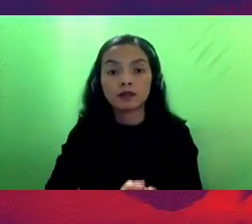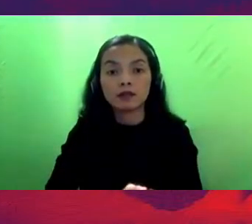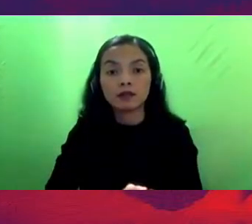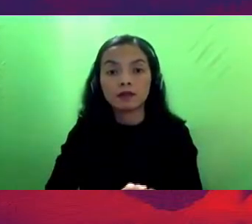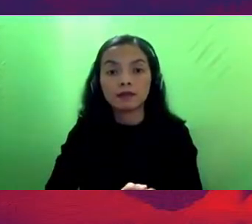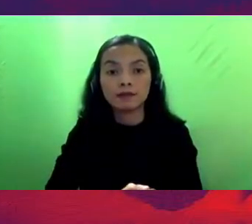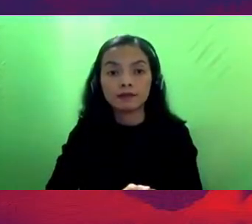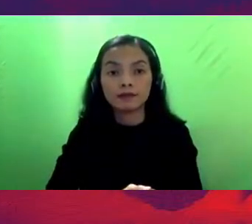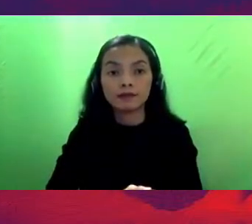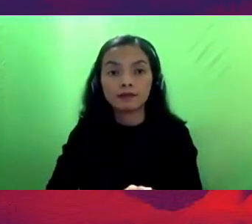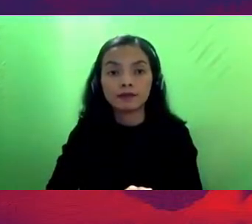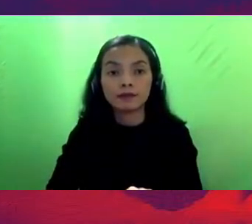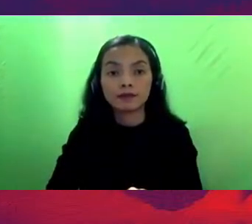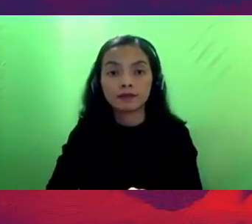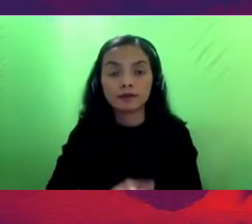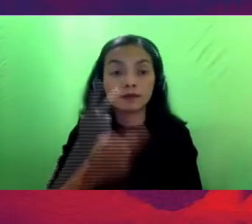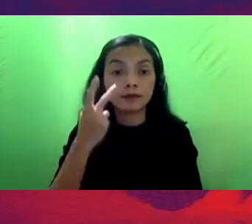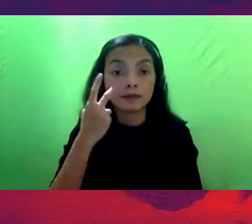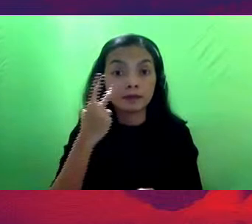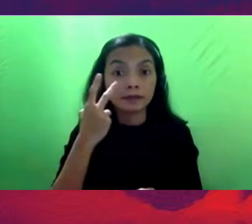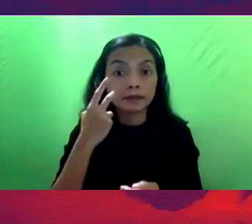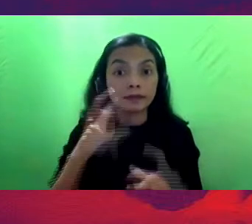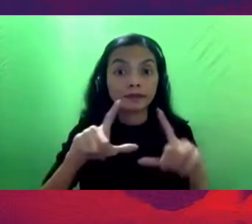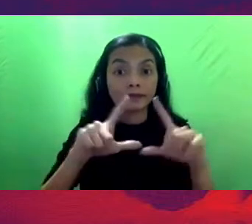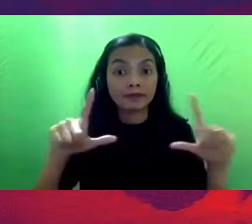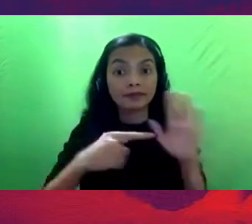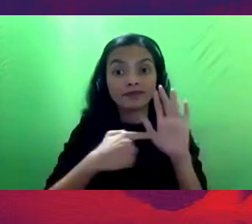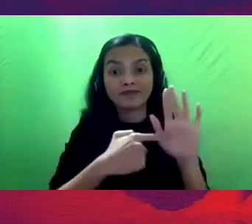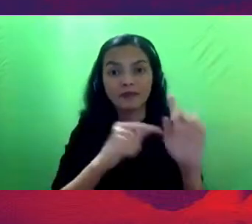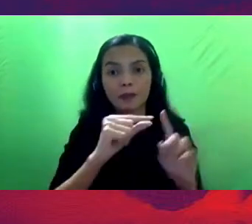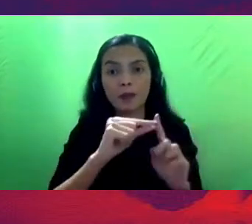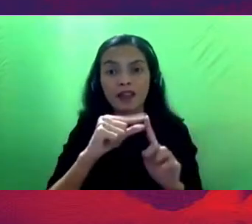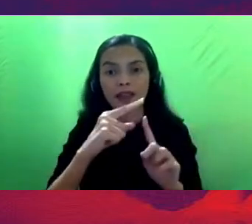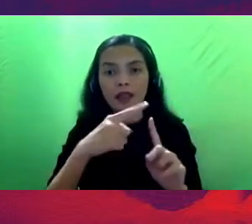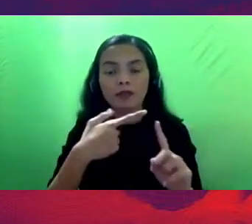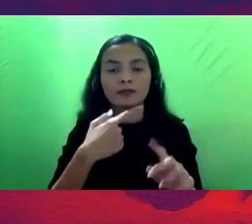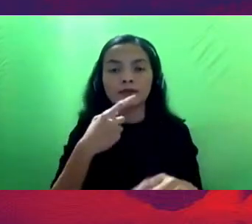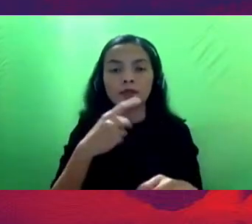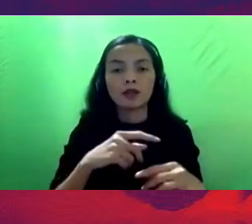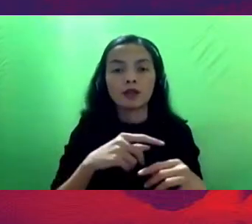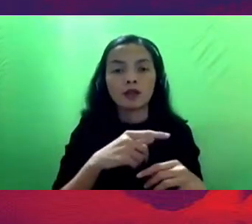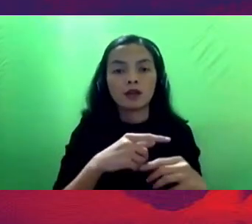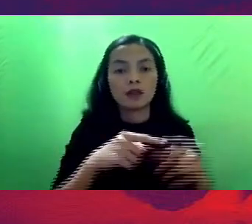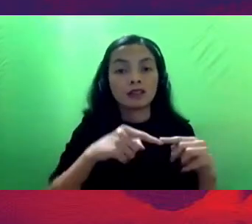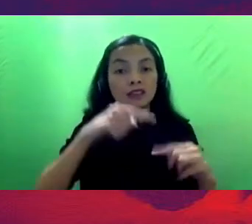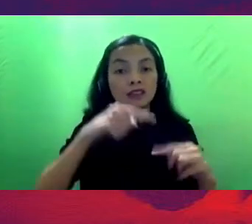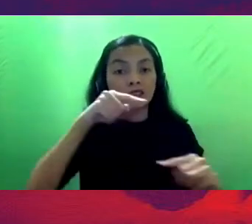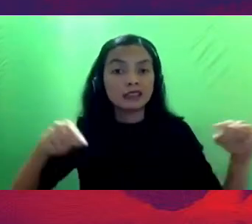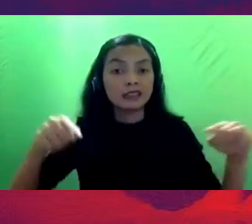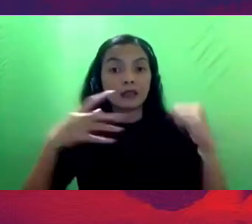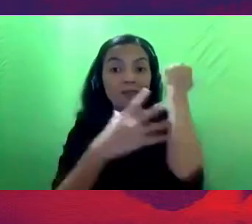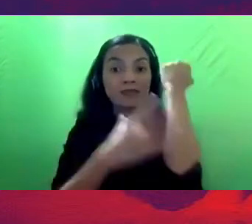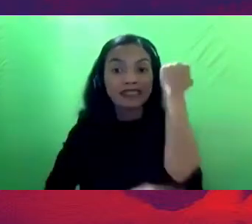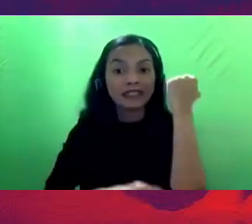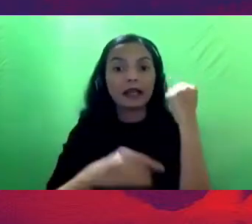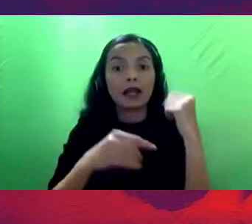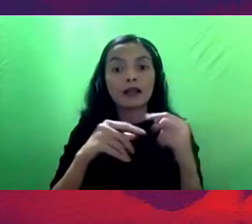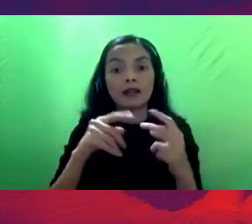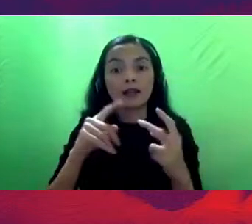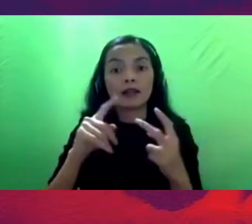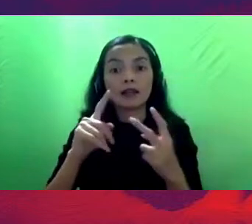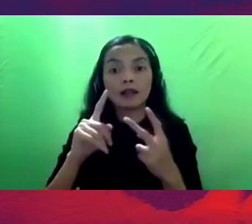So the figure that you're seeing in front of you right now shows the association between multidimensional poverty and